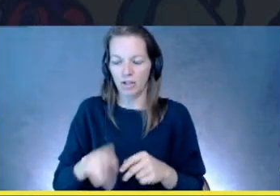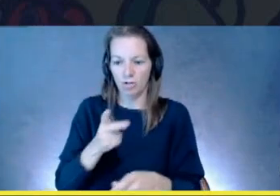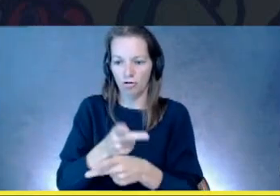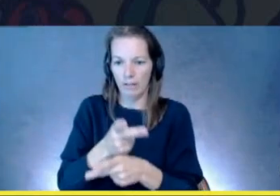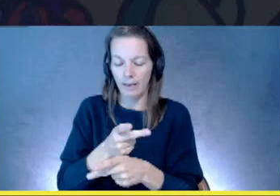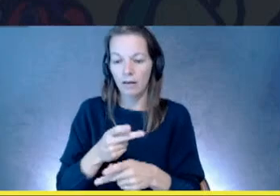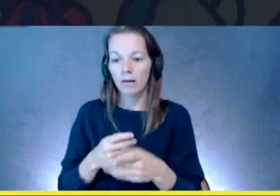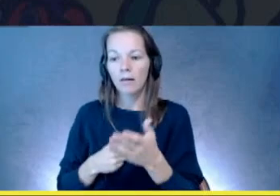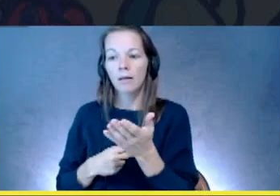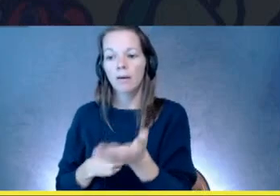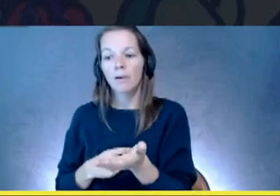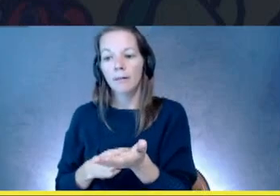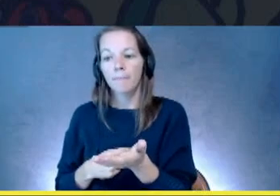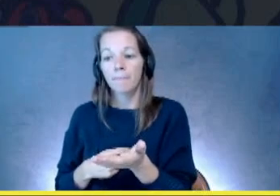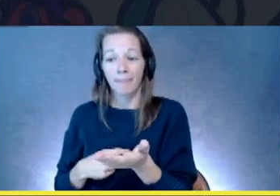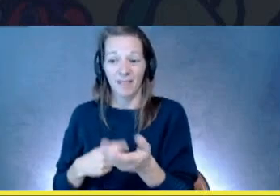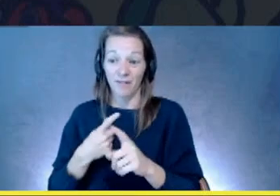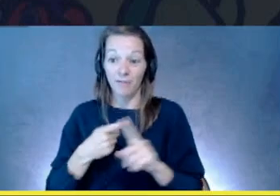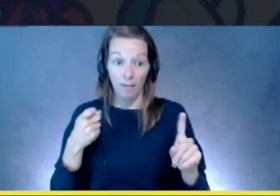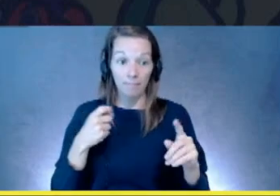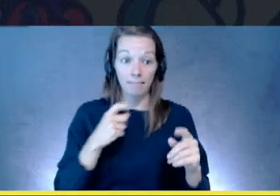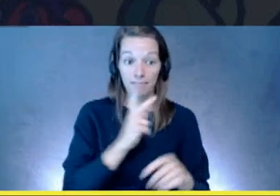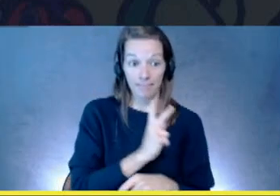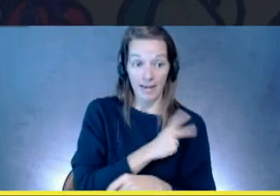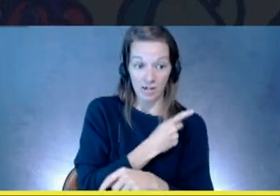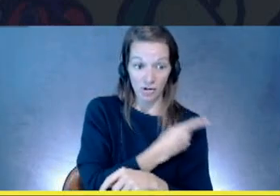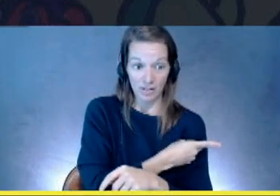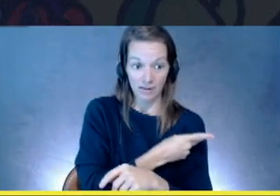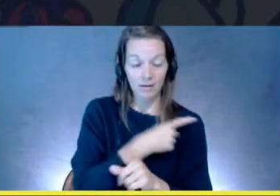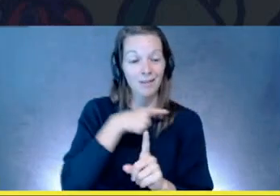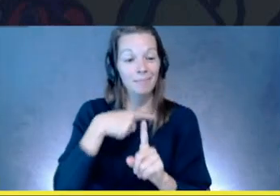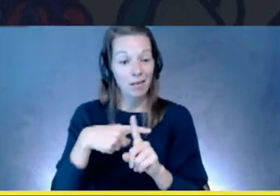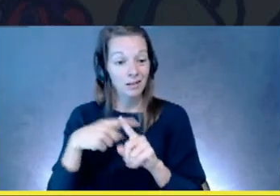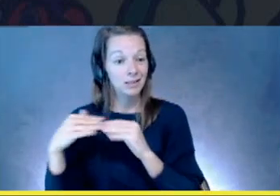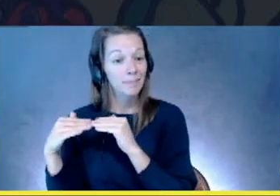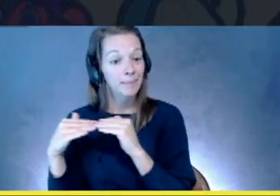surprisingly, it occurred from both patients and peers, which was a new